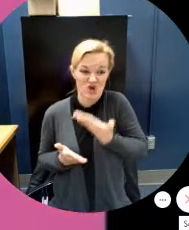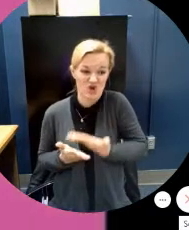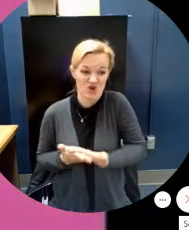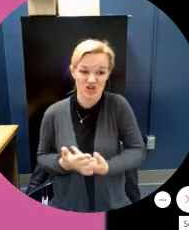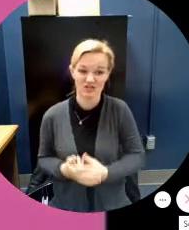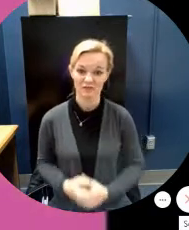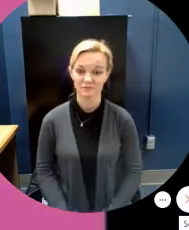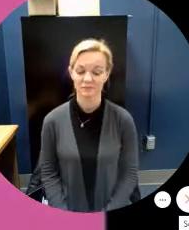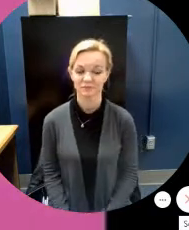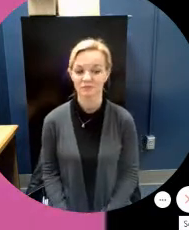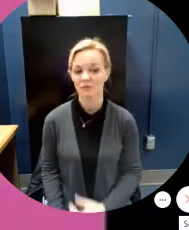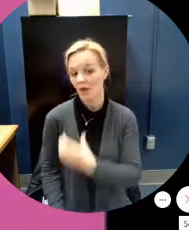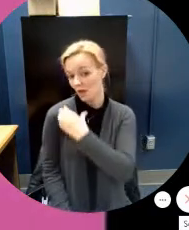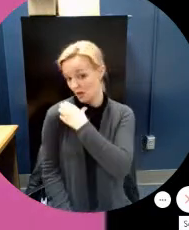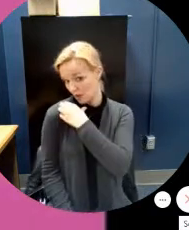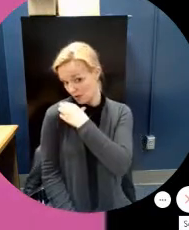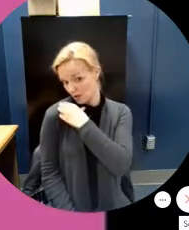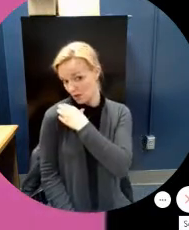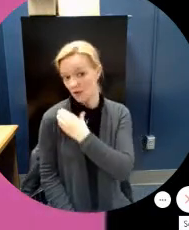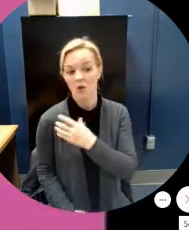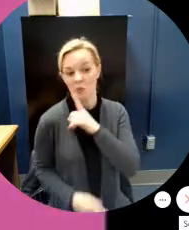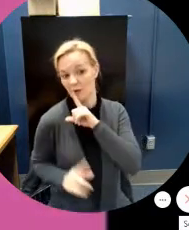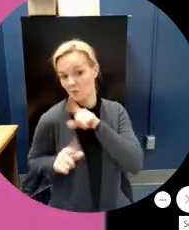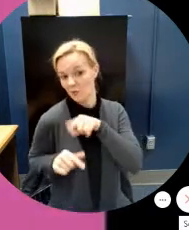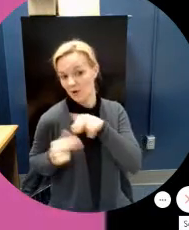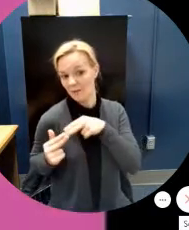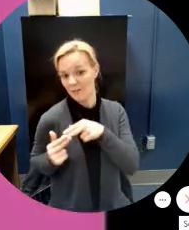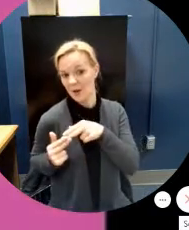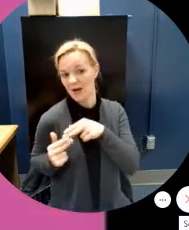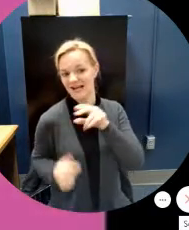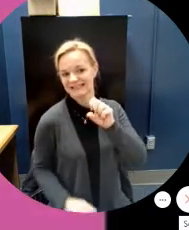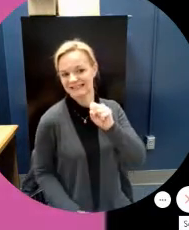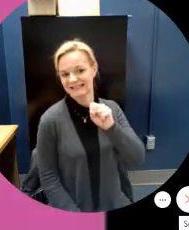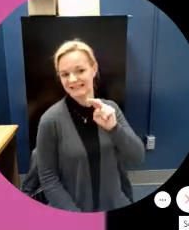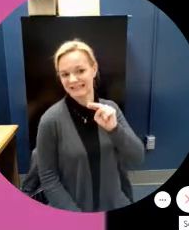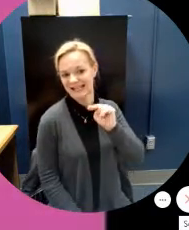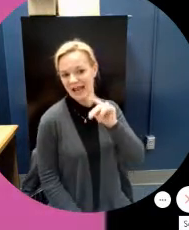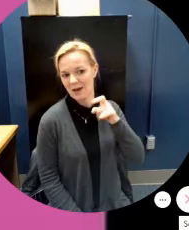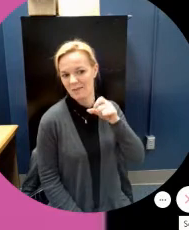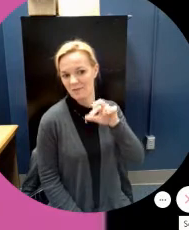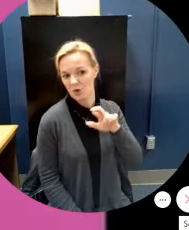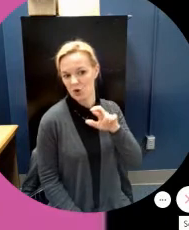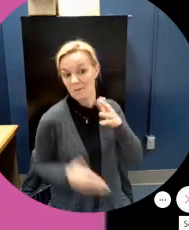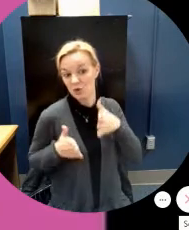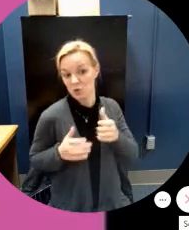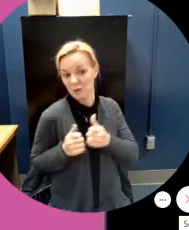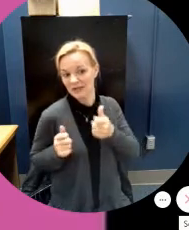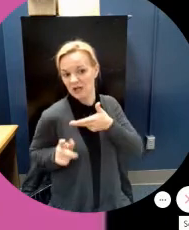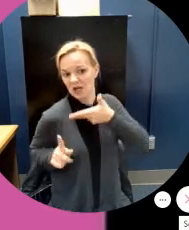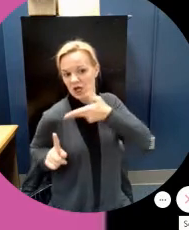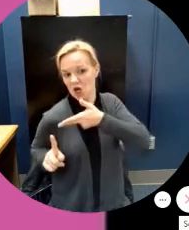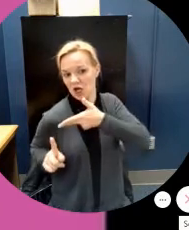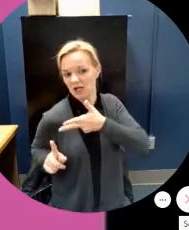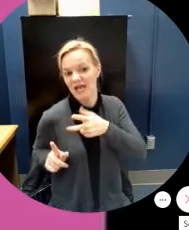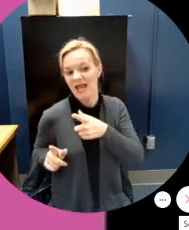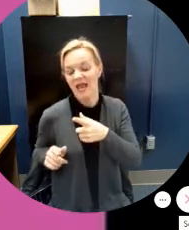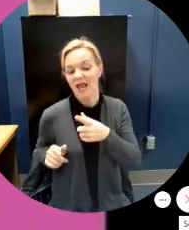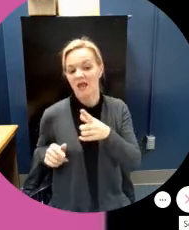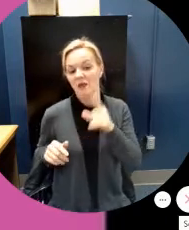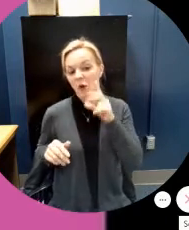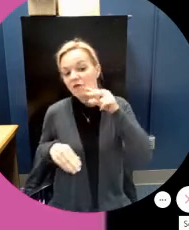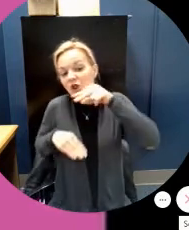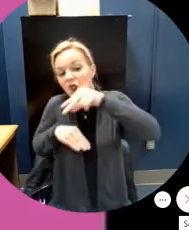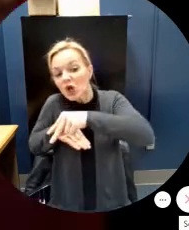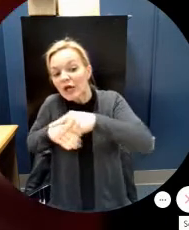Unit 137. Report to the sniper on the Santa Fe tracks overlooking Highway 91. No description suspect or weapon.